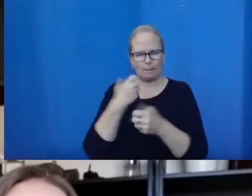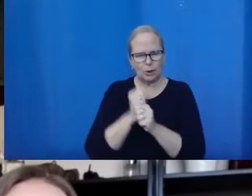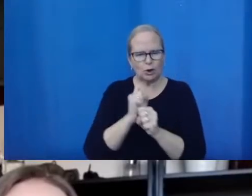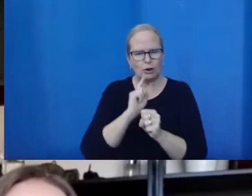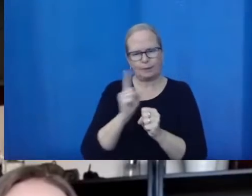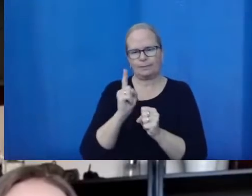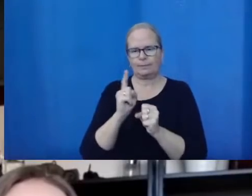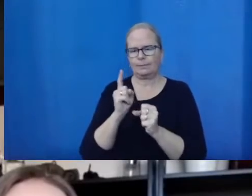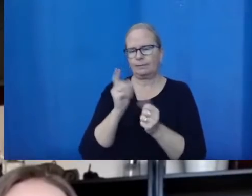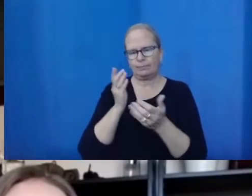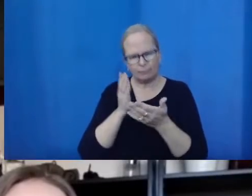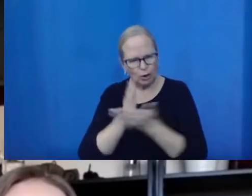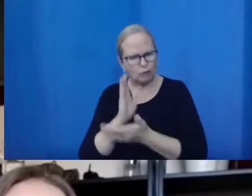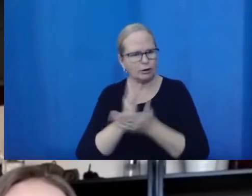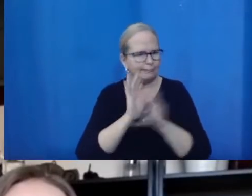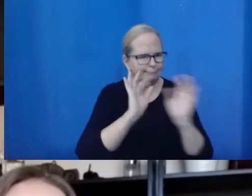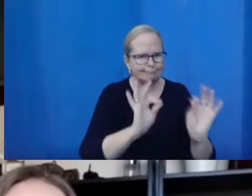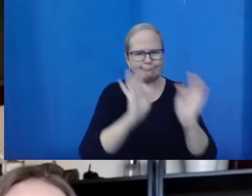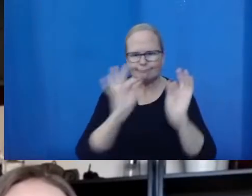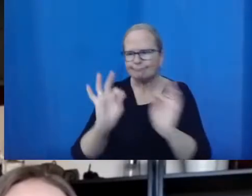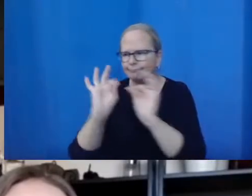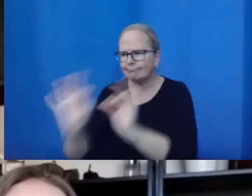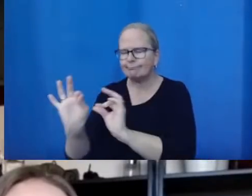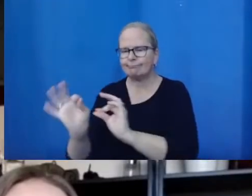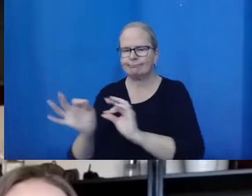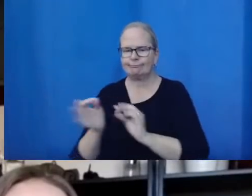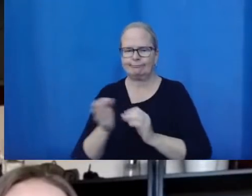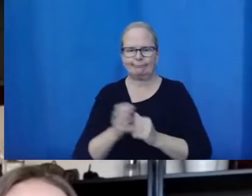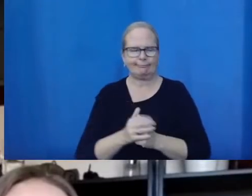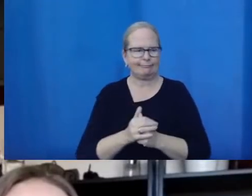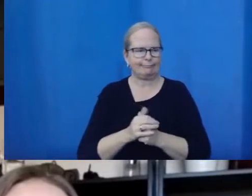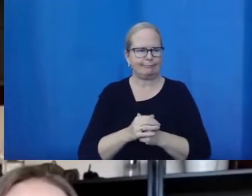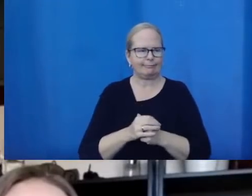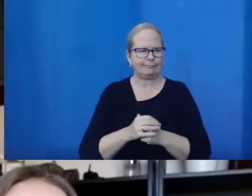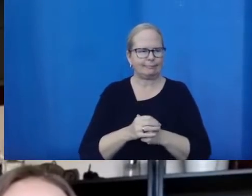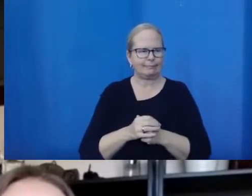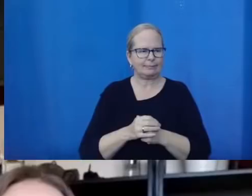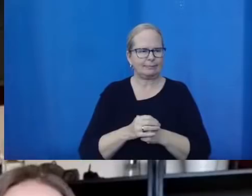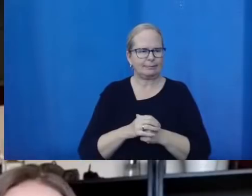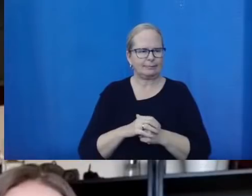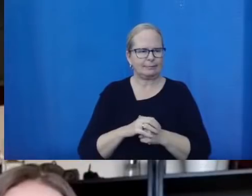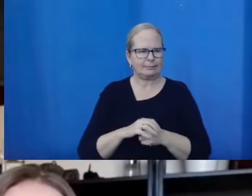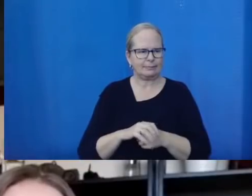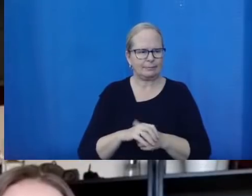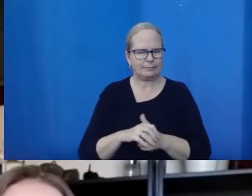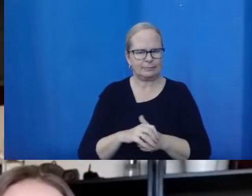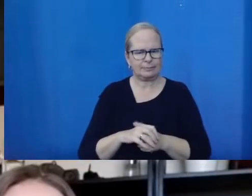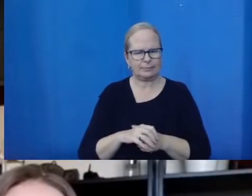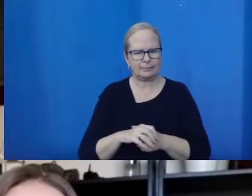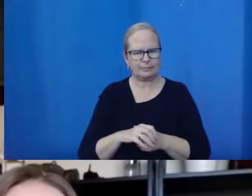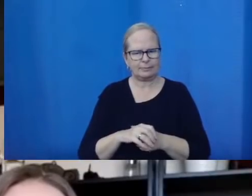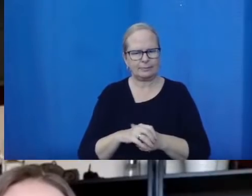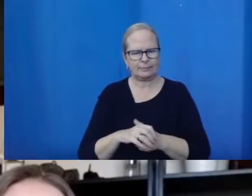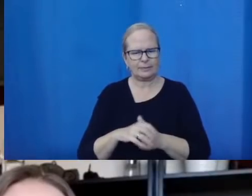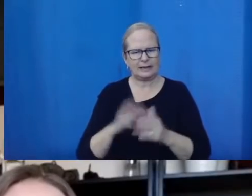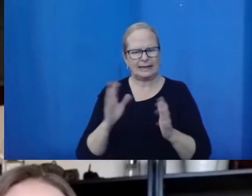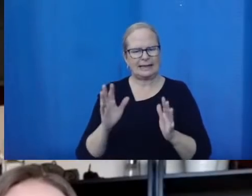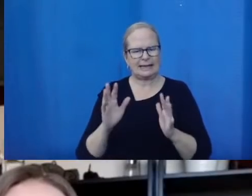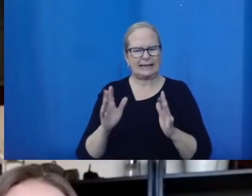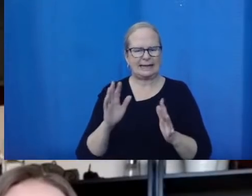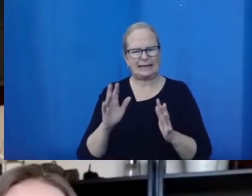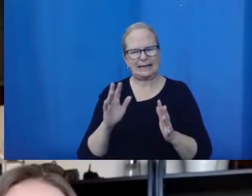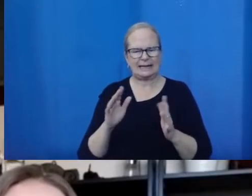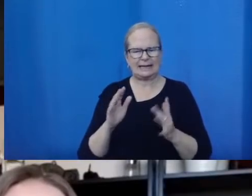heard you move into a place of validation when someone comes to you with